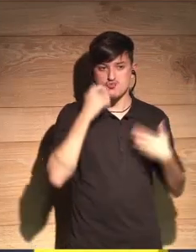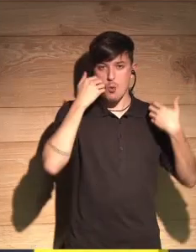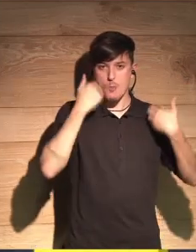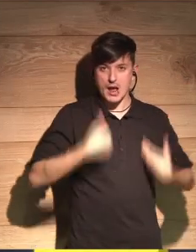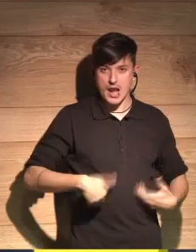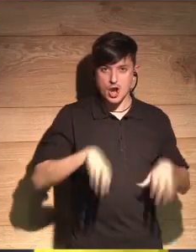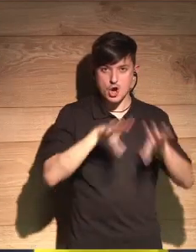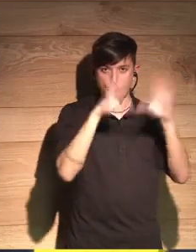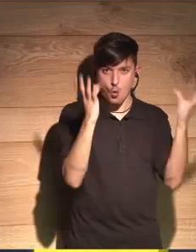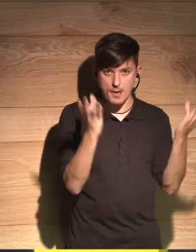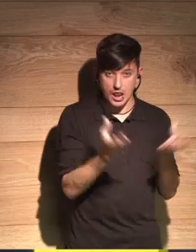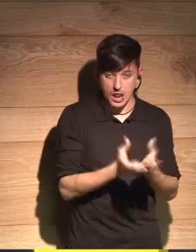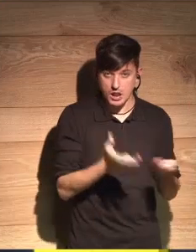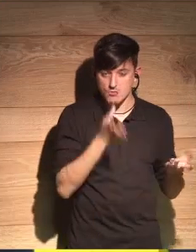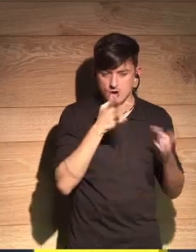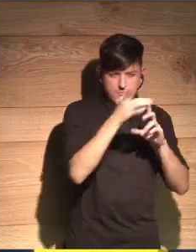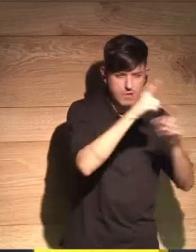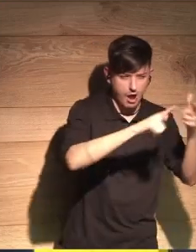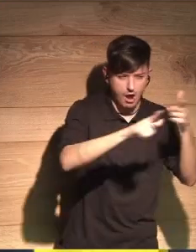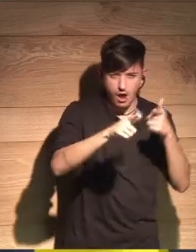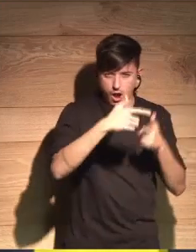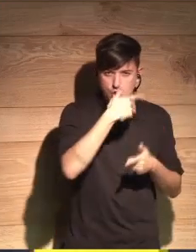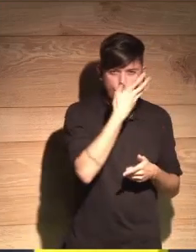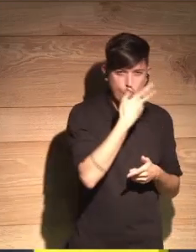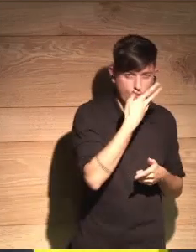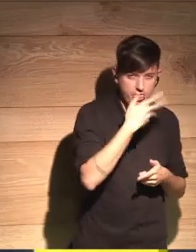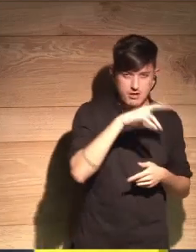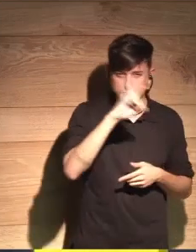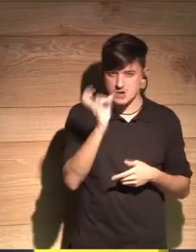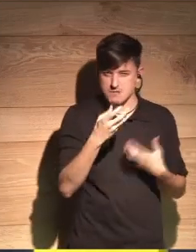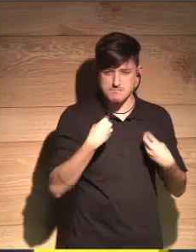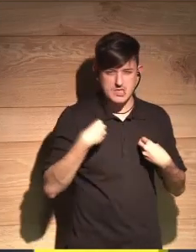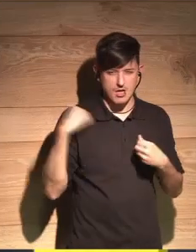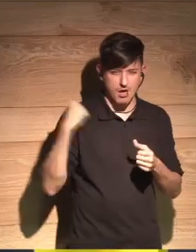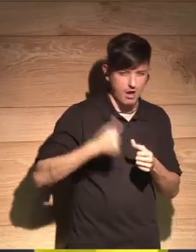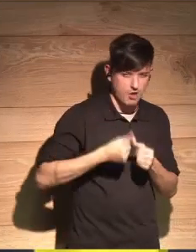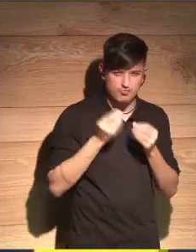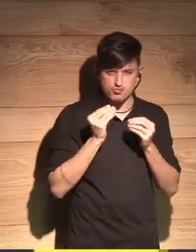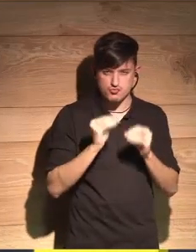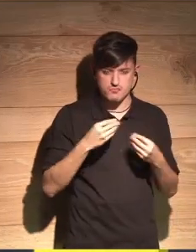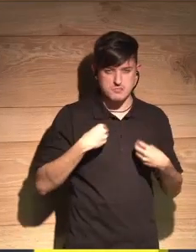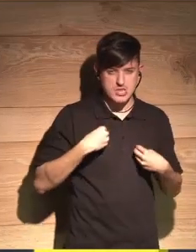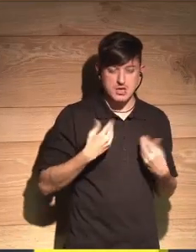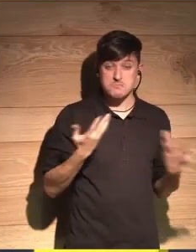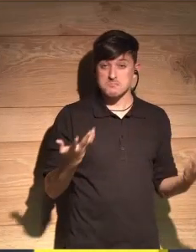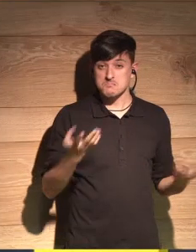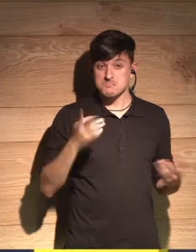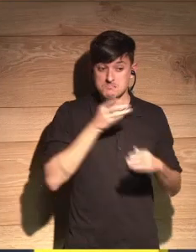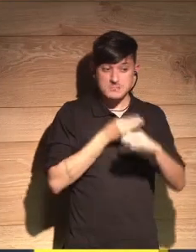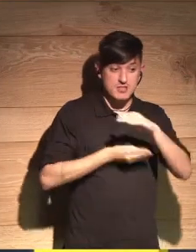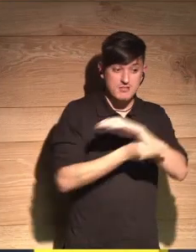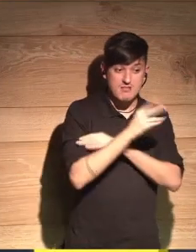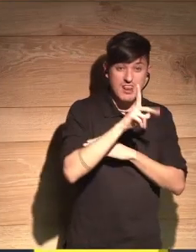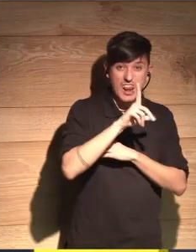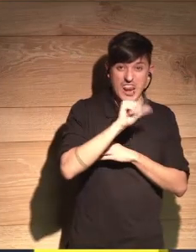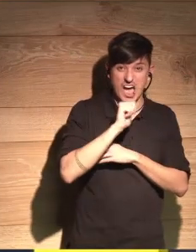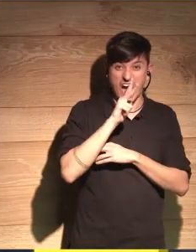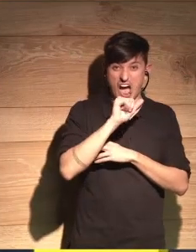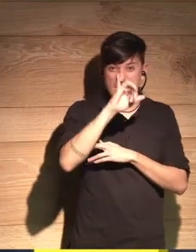She is a global human, not only for how much she travels, she knows, and what she has lived. She was born